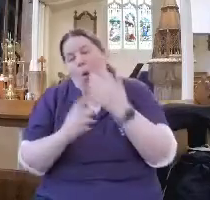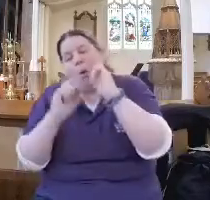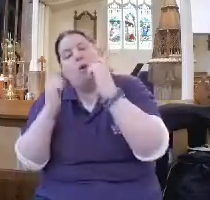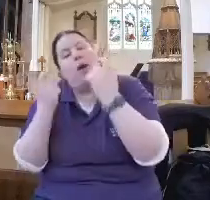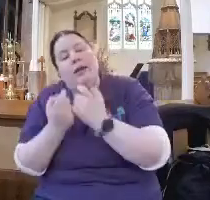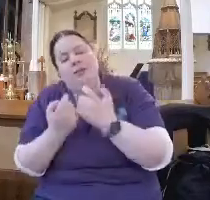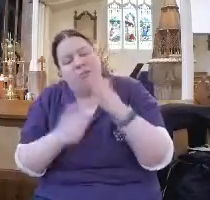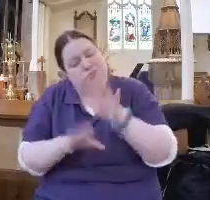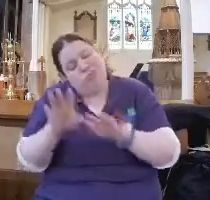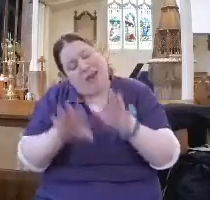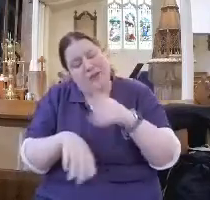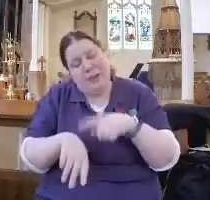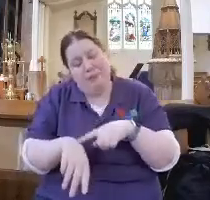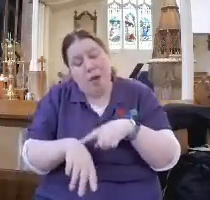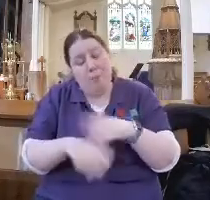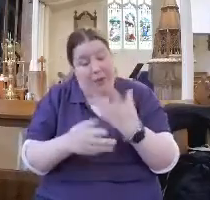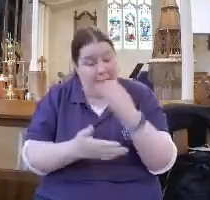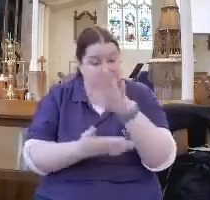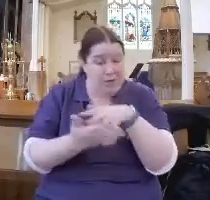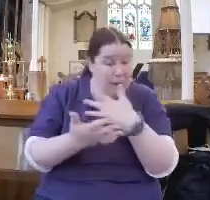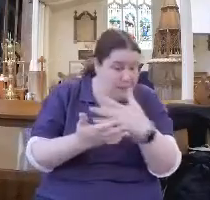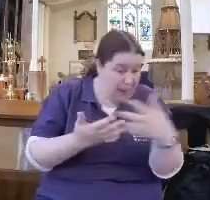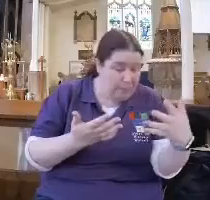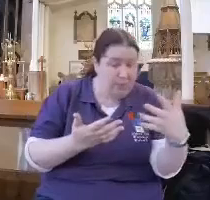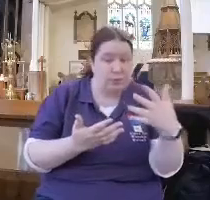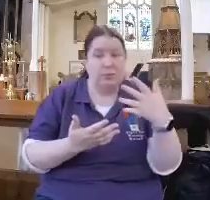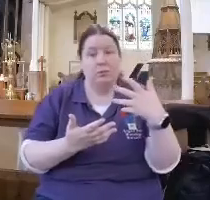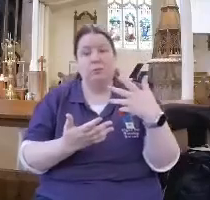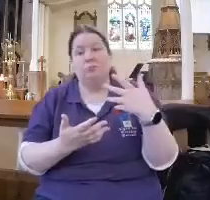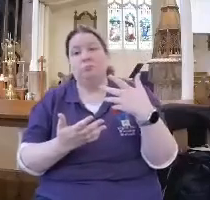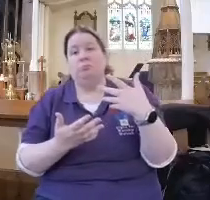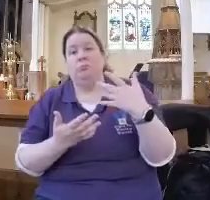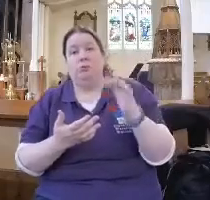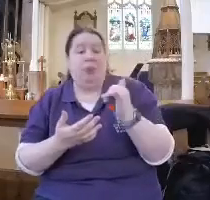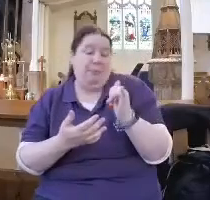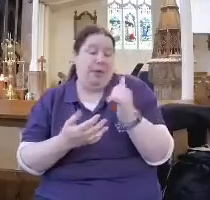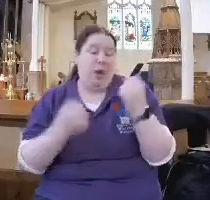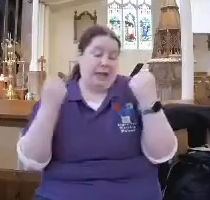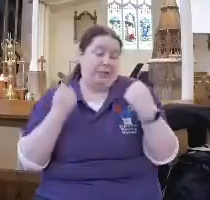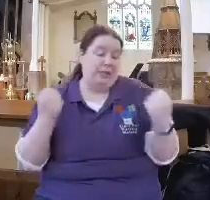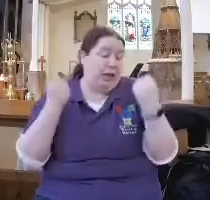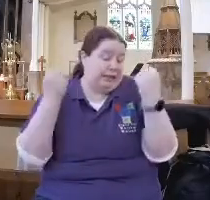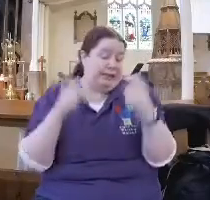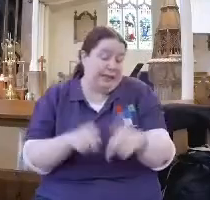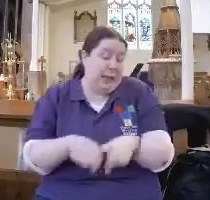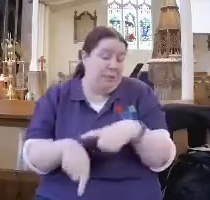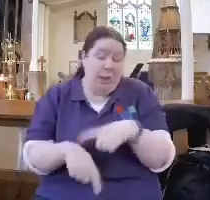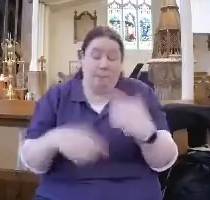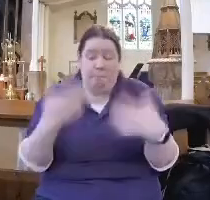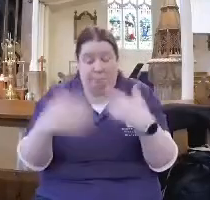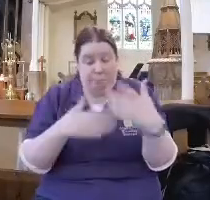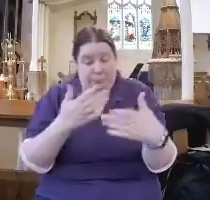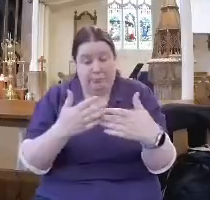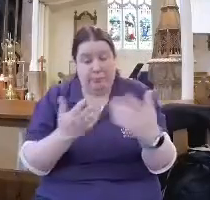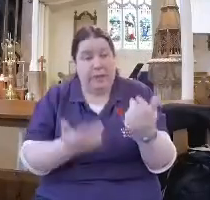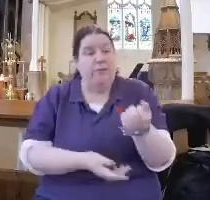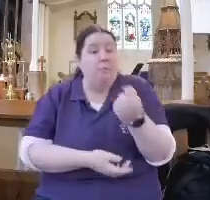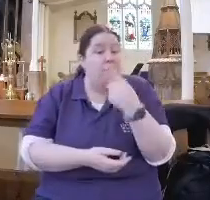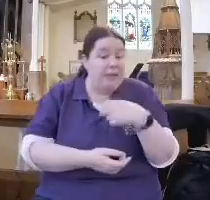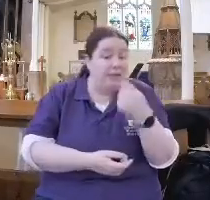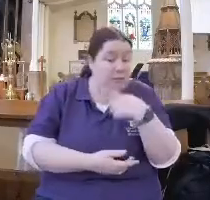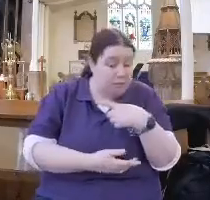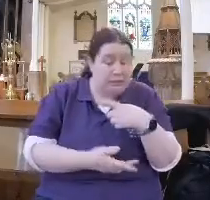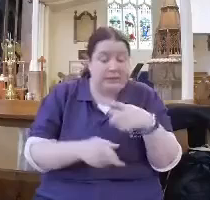we work to a timetable. We have exercise at about the same time, if we take it. Medicine, if we take